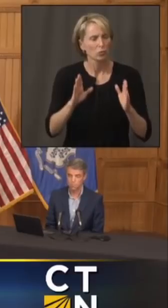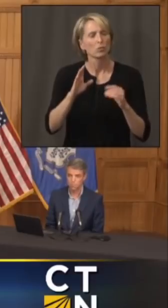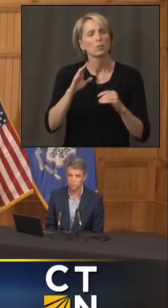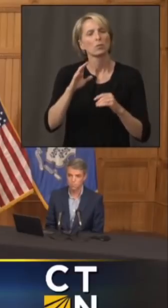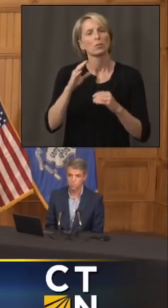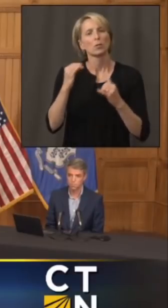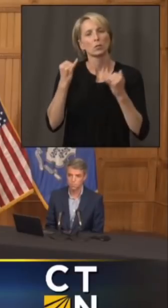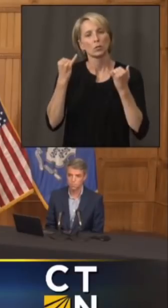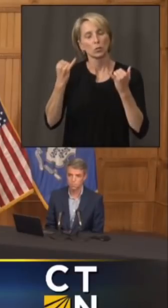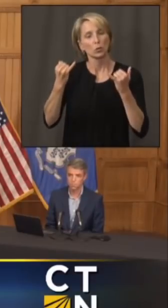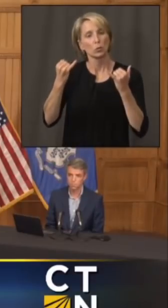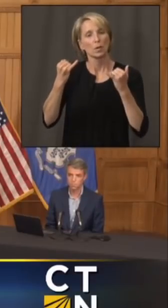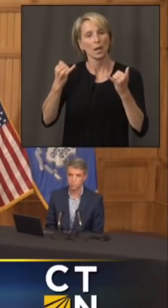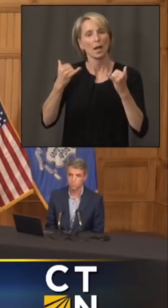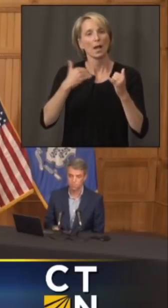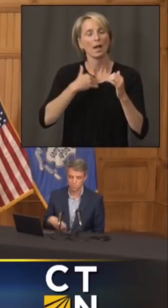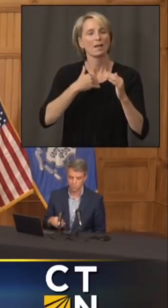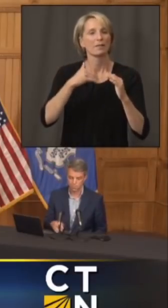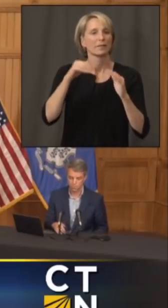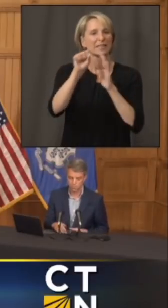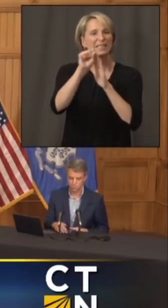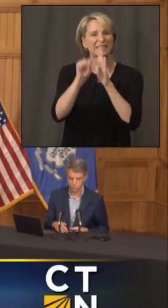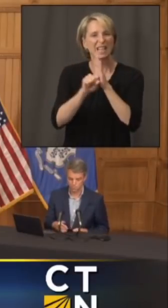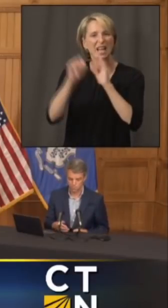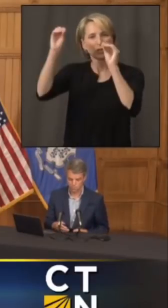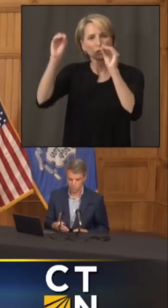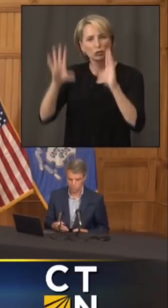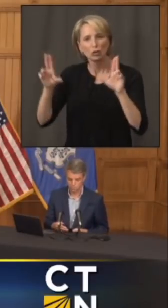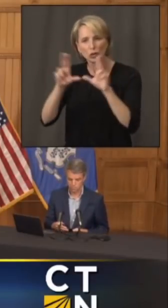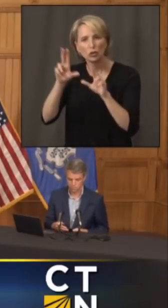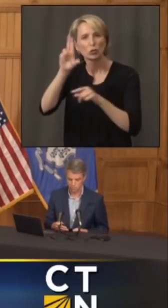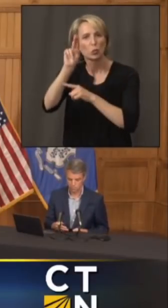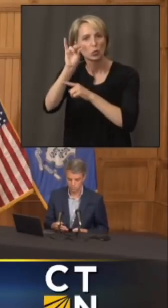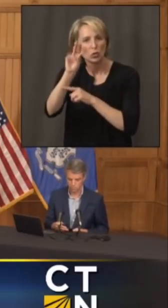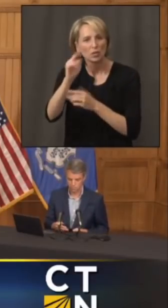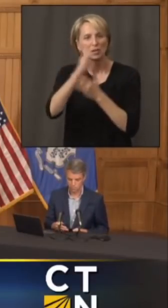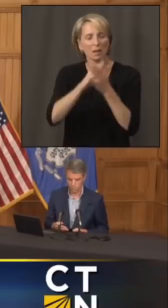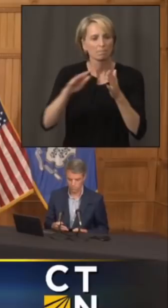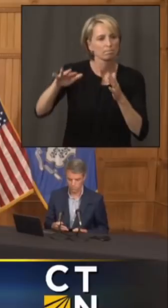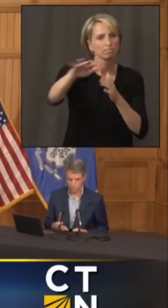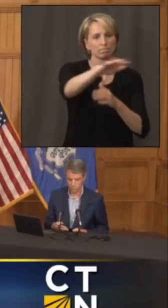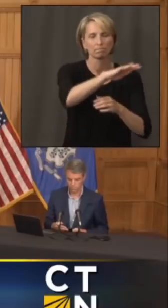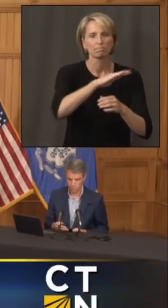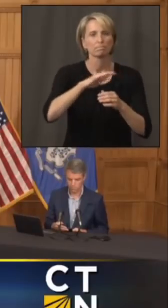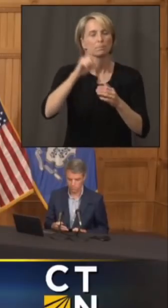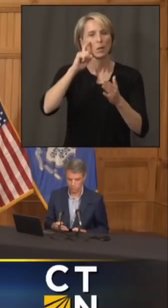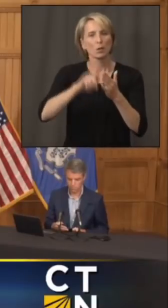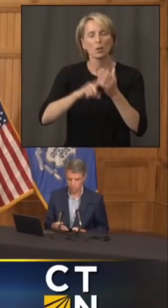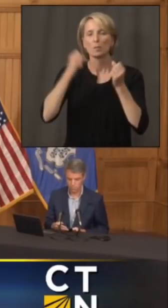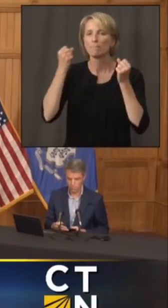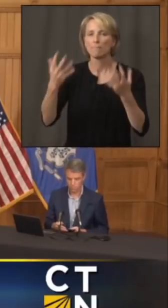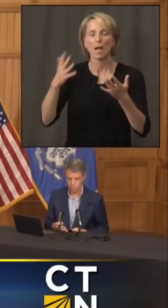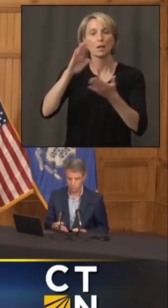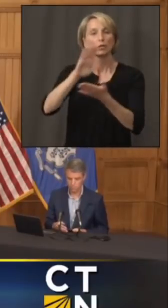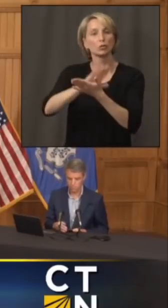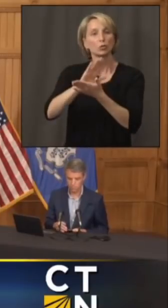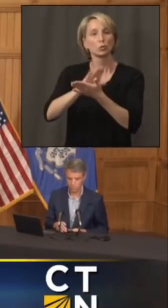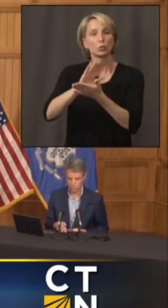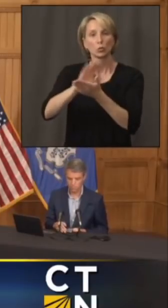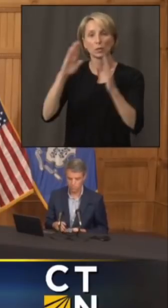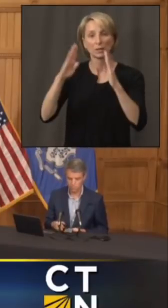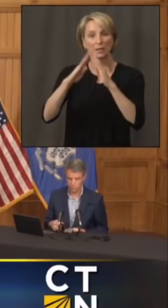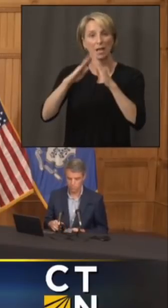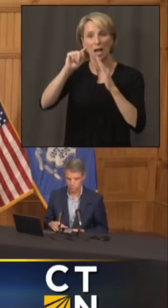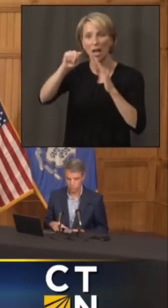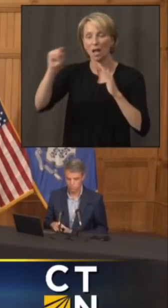the state's teachers unions and some other labor organizations, they said that there are a lot of districts that are pushing ahead with reopening